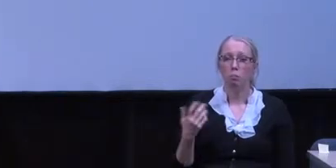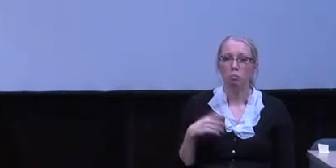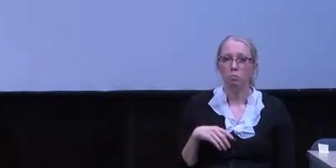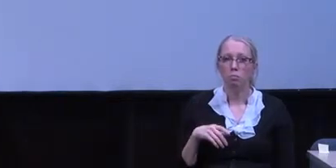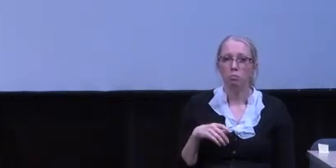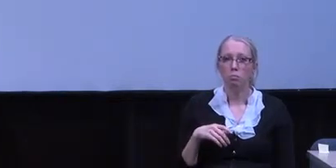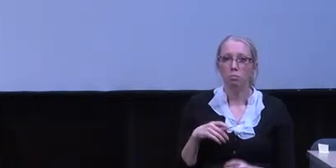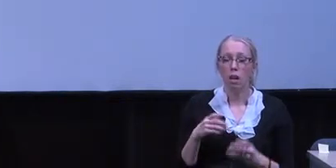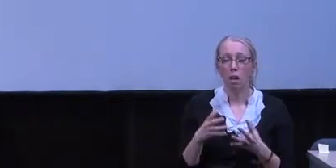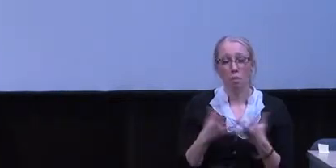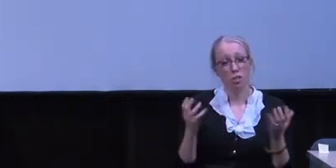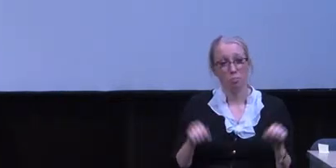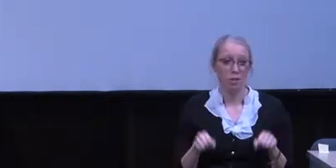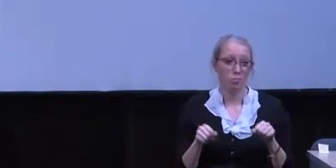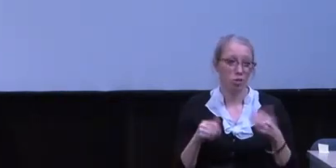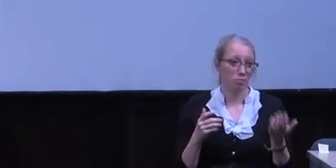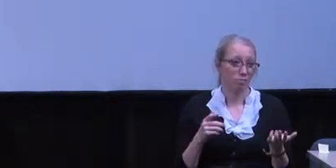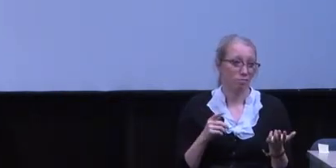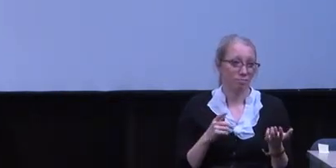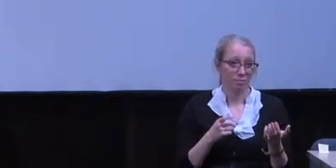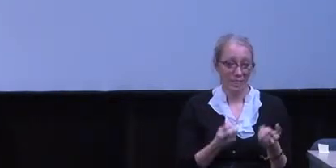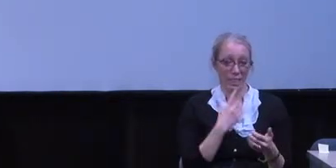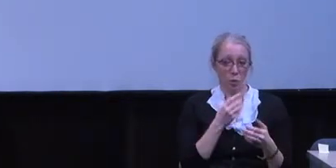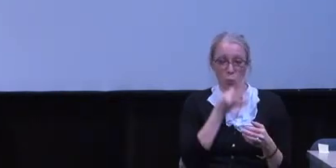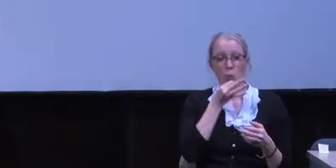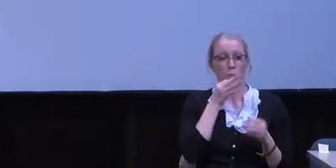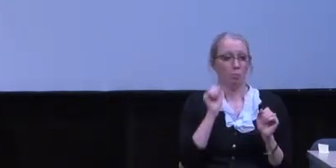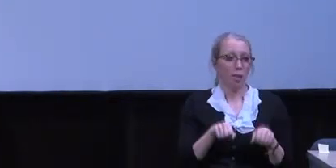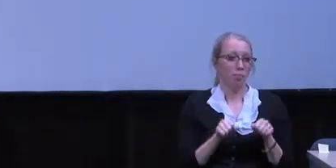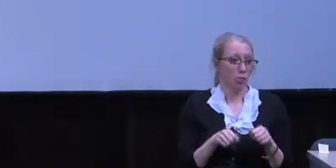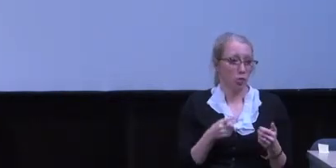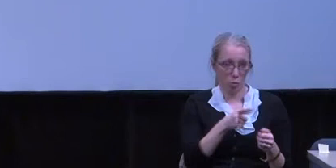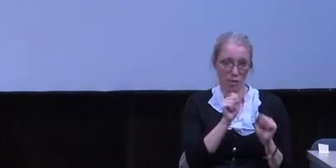time is as much time as you can give us as possible.